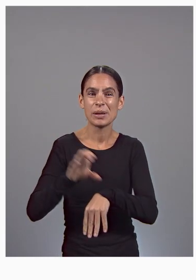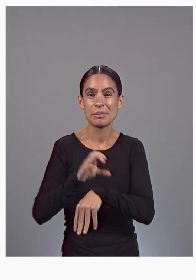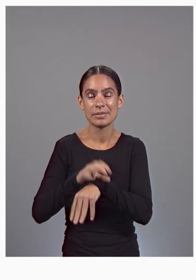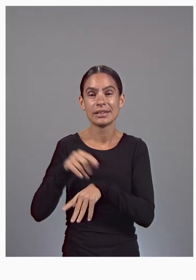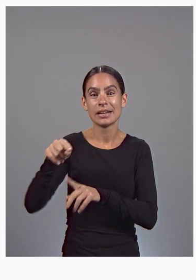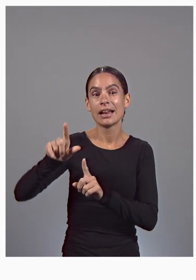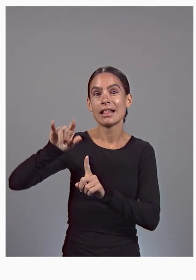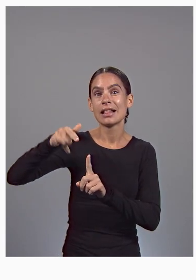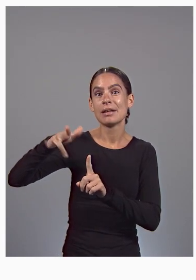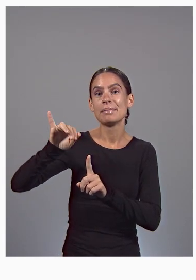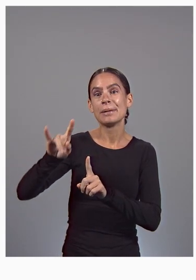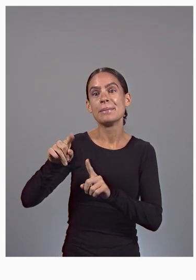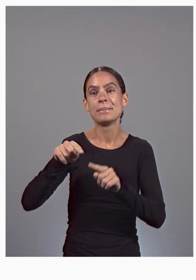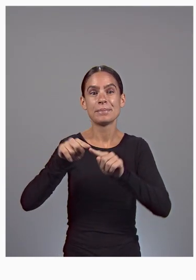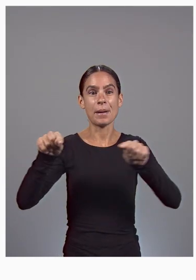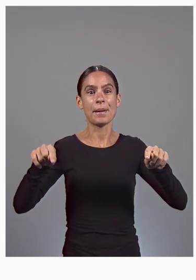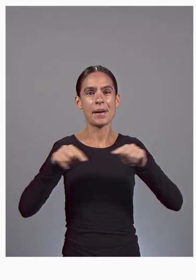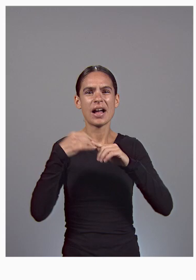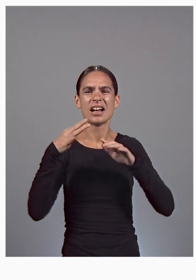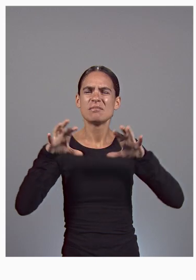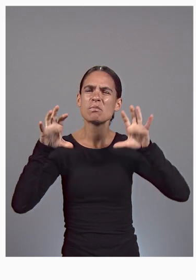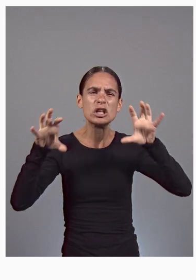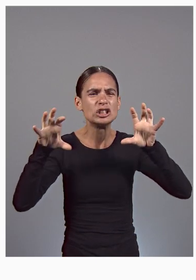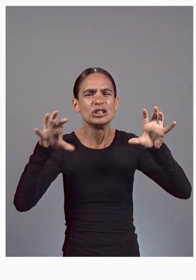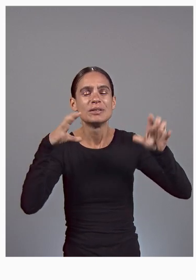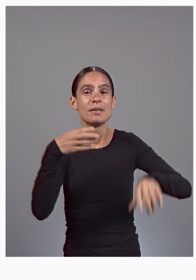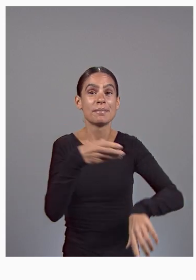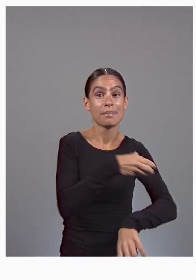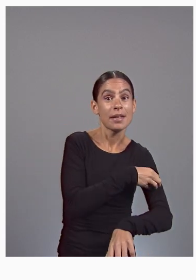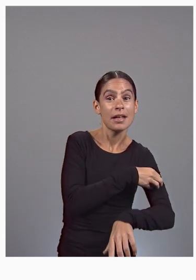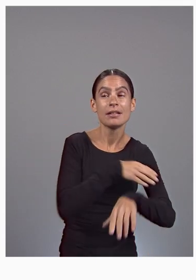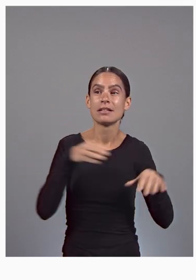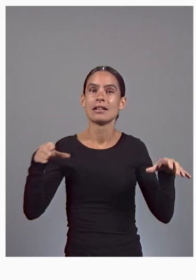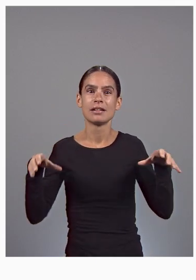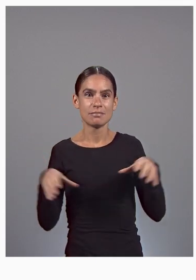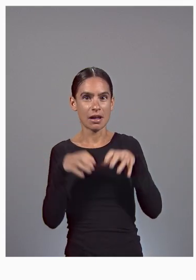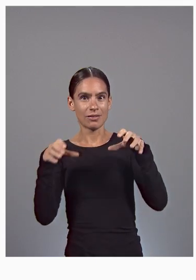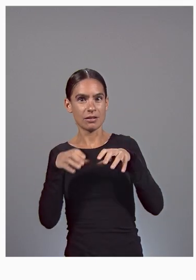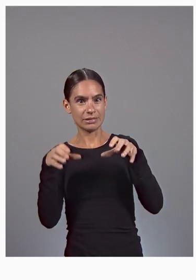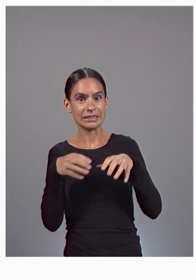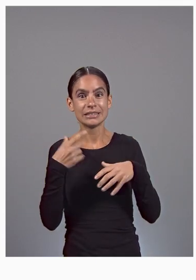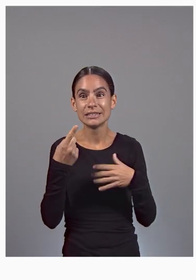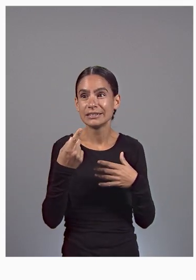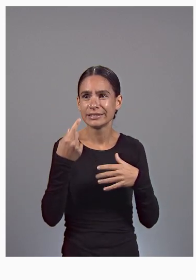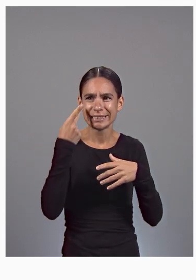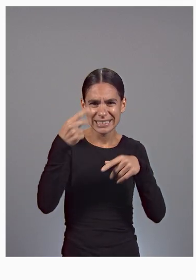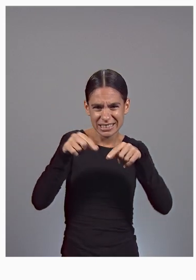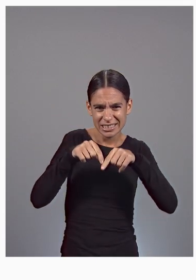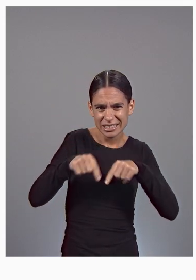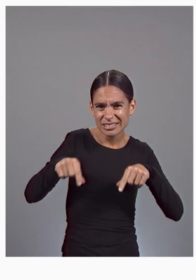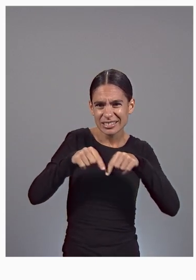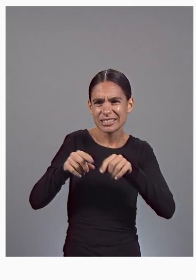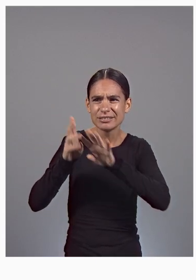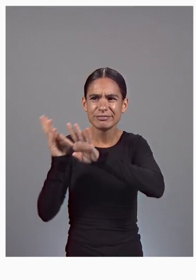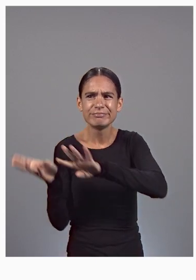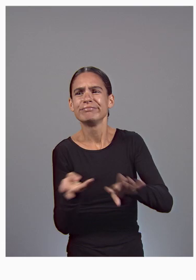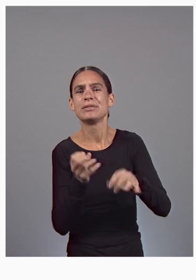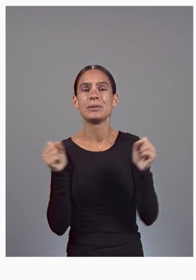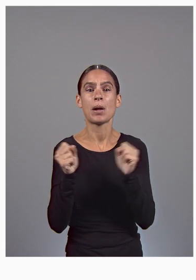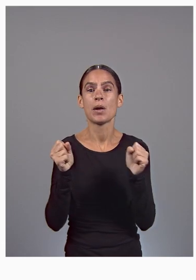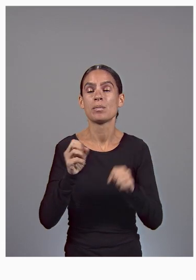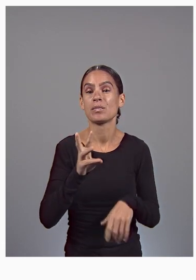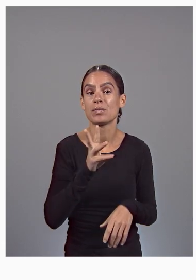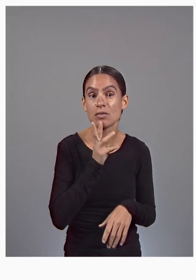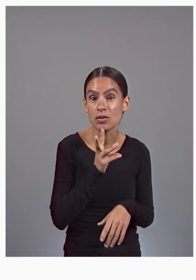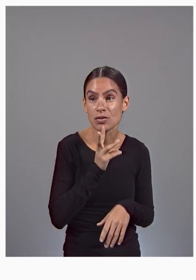density. You see these pipes running across it, running chilled water over the board. They're there to ensure you extract the highest level of efficiency from